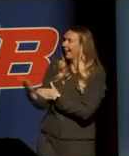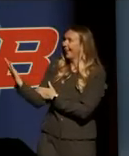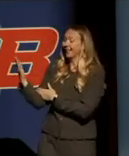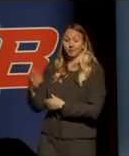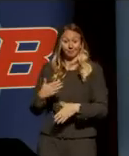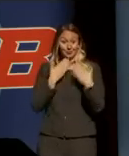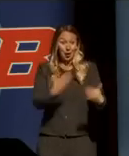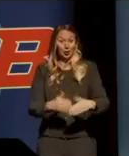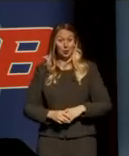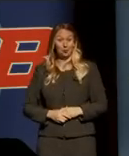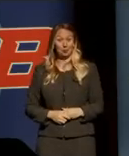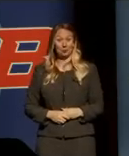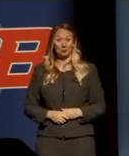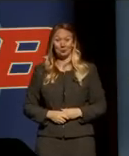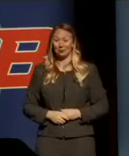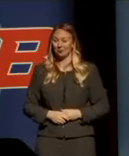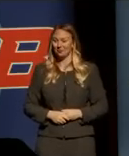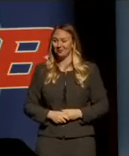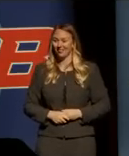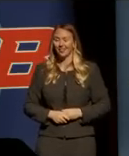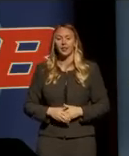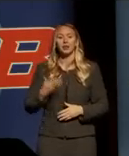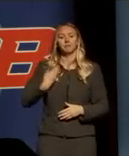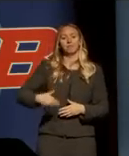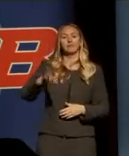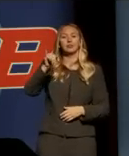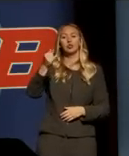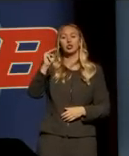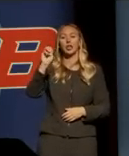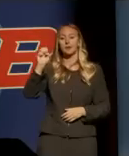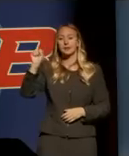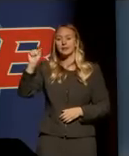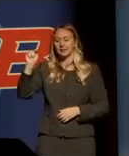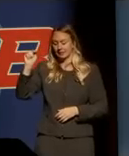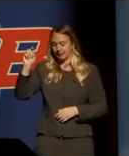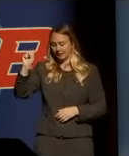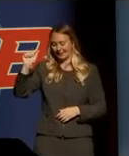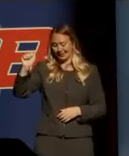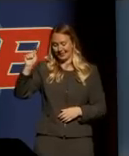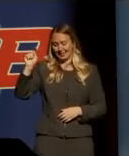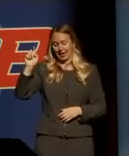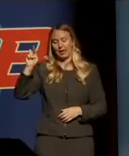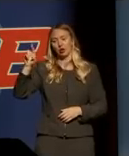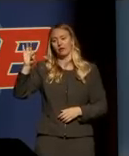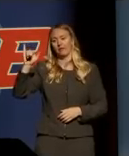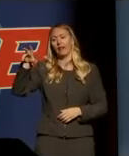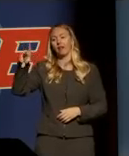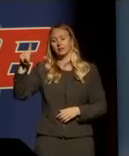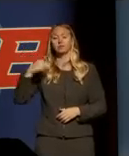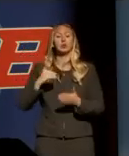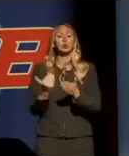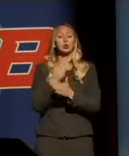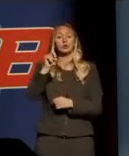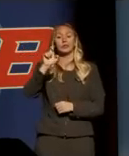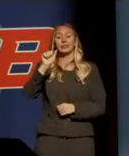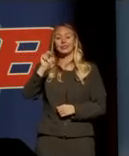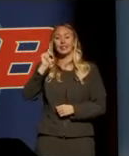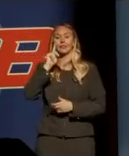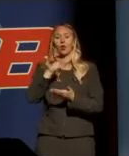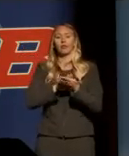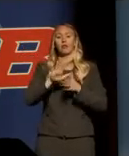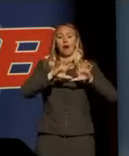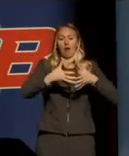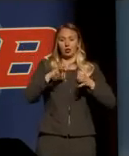Thank you. My name is James Satterfield, and I am the new dean of the College of Education. I